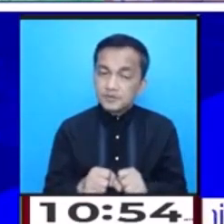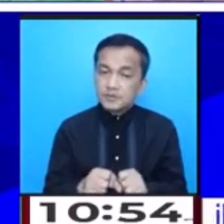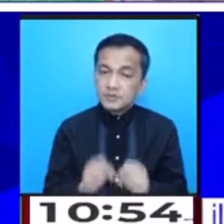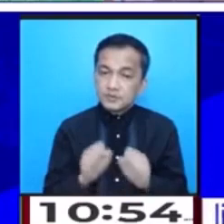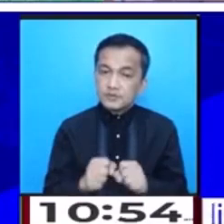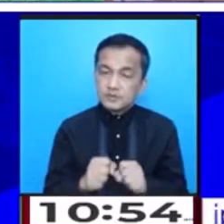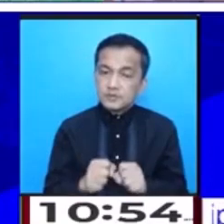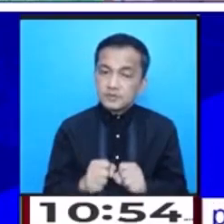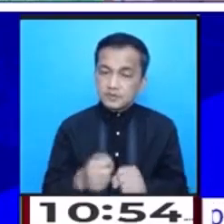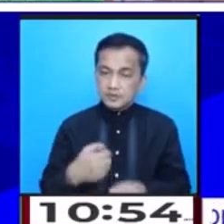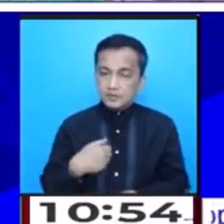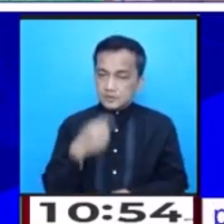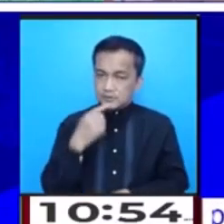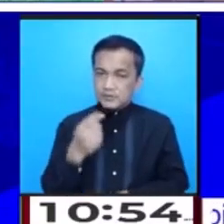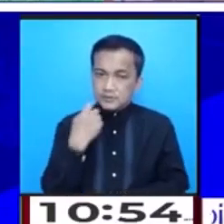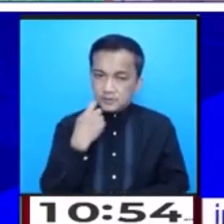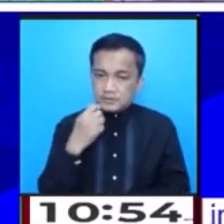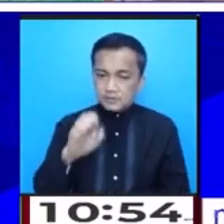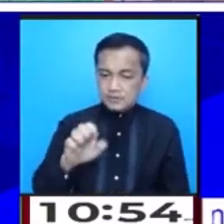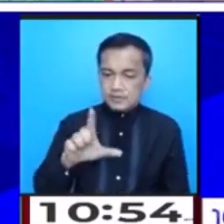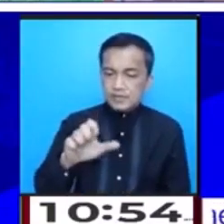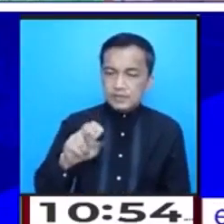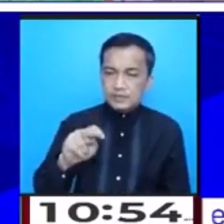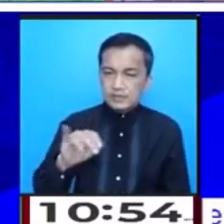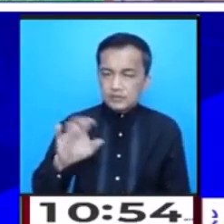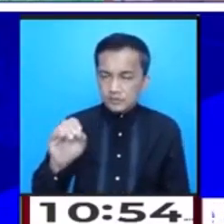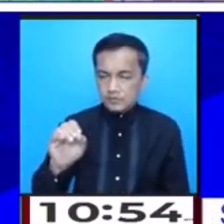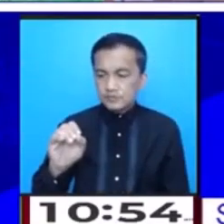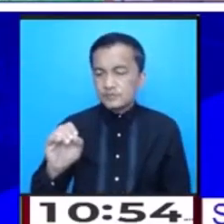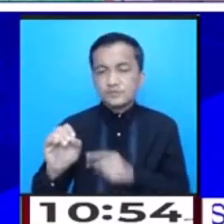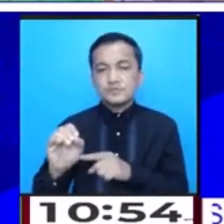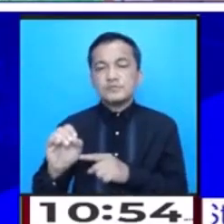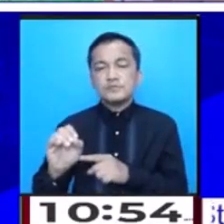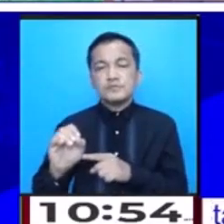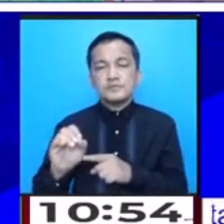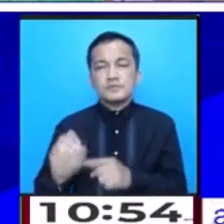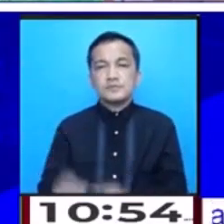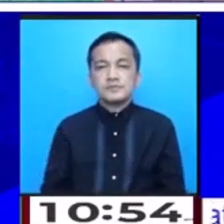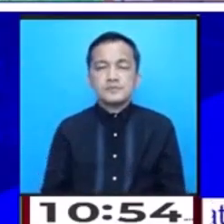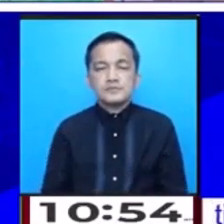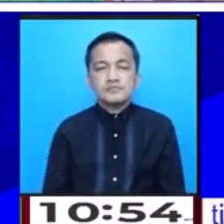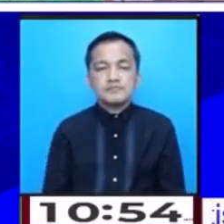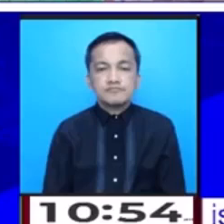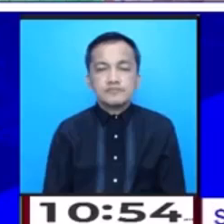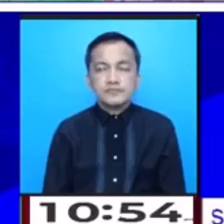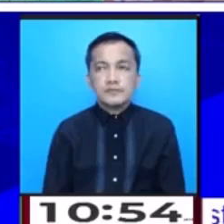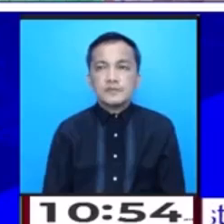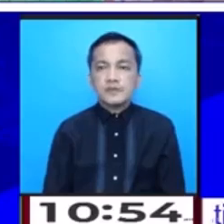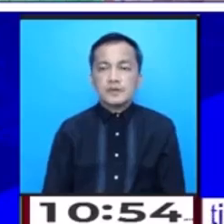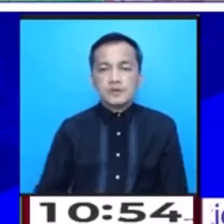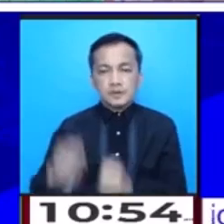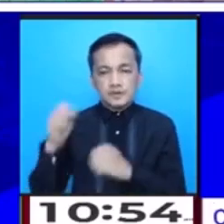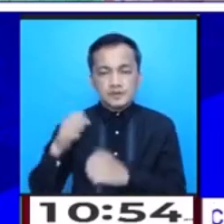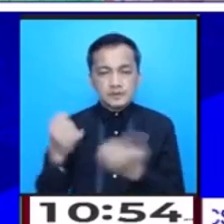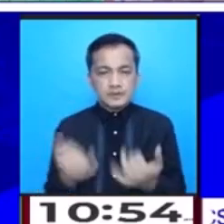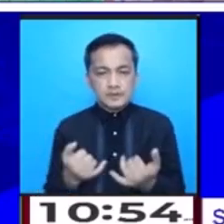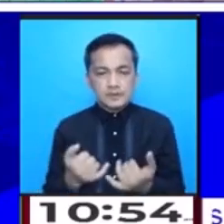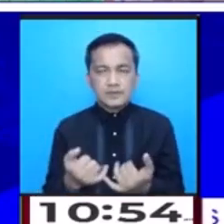said earlier, the El Nino, I think can as we speak today, there are actually already many